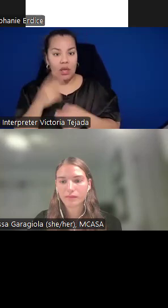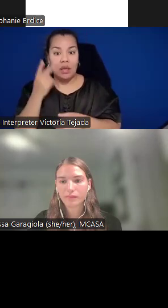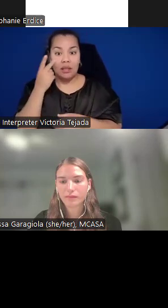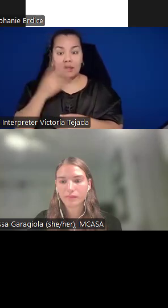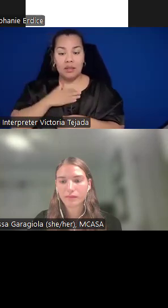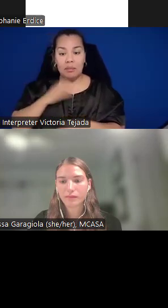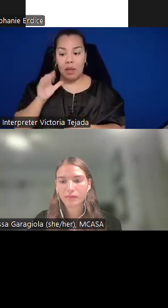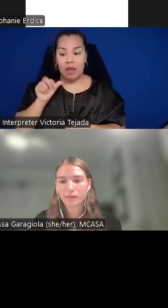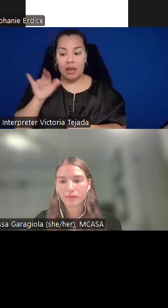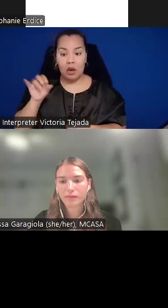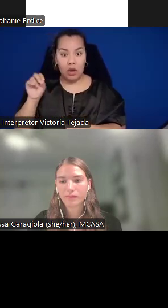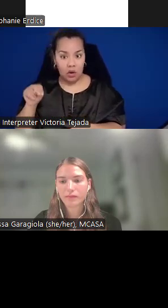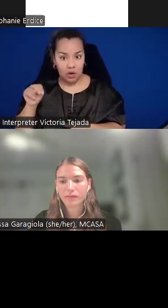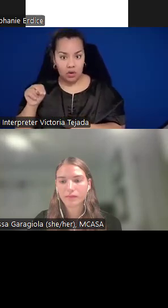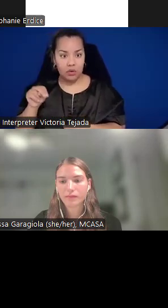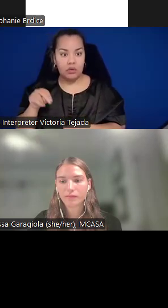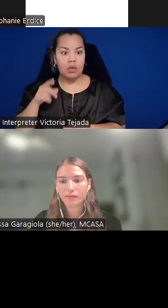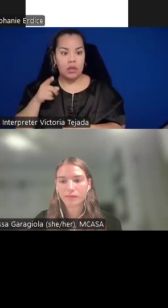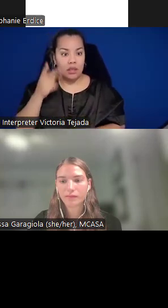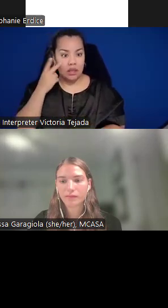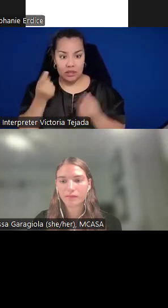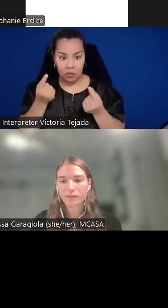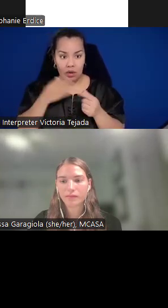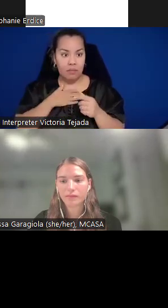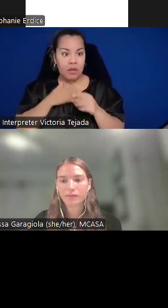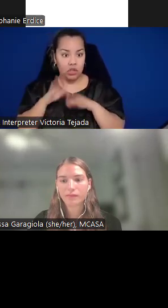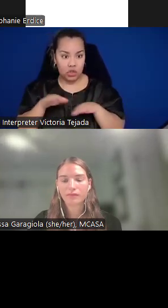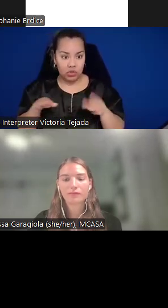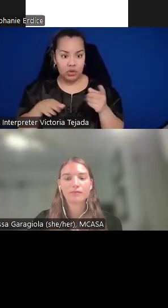with. They see this. They do see me.